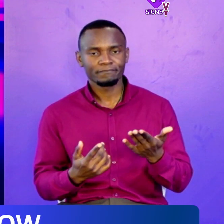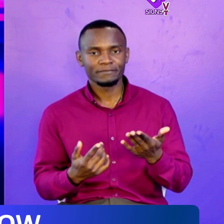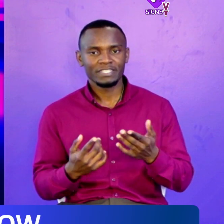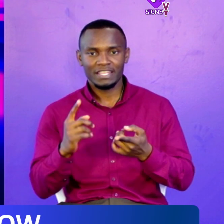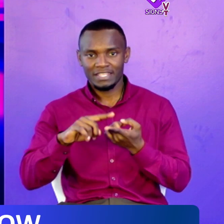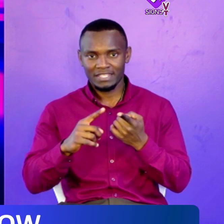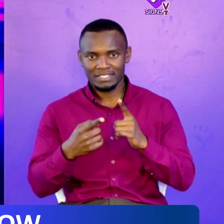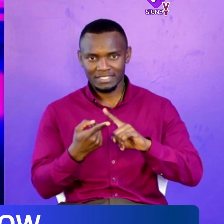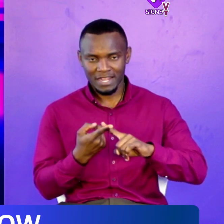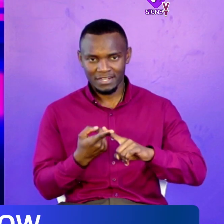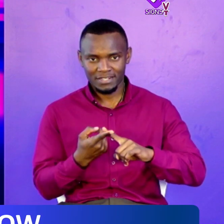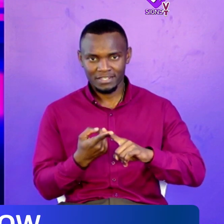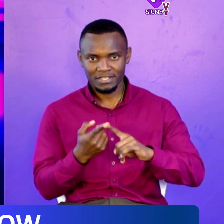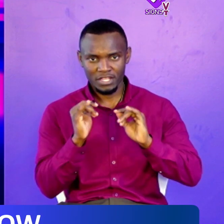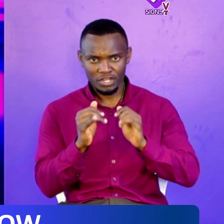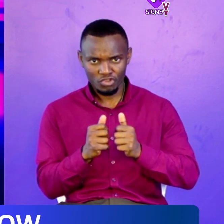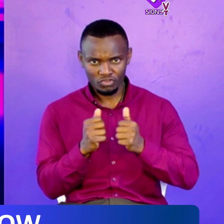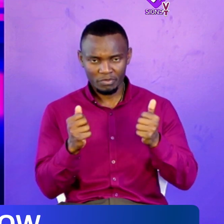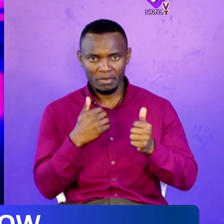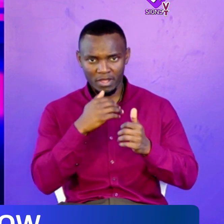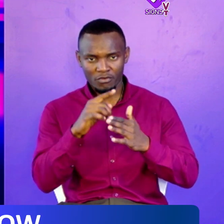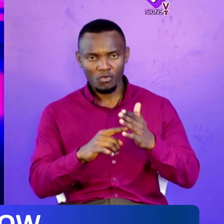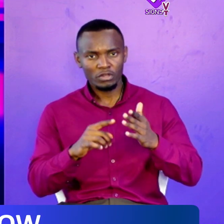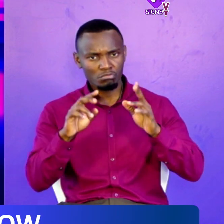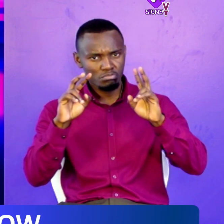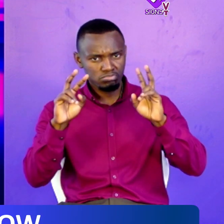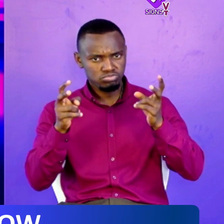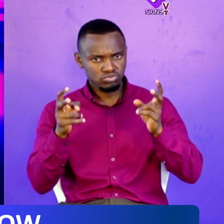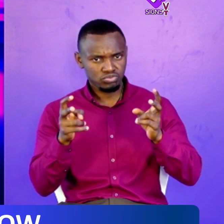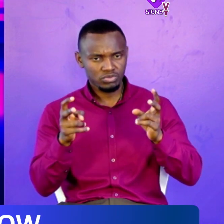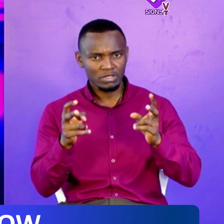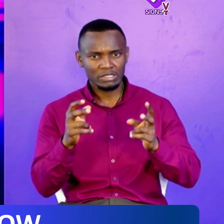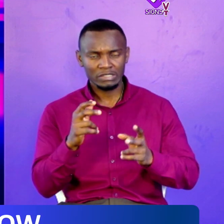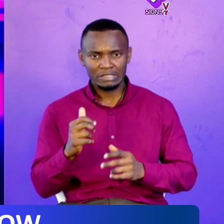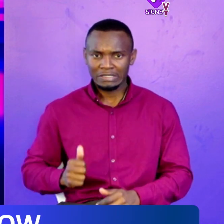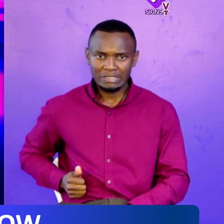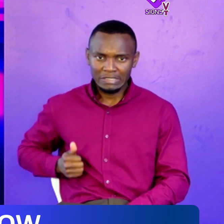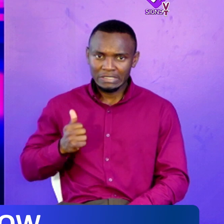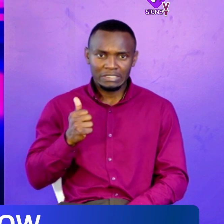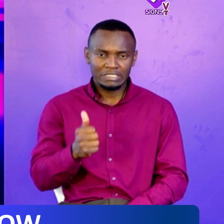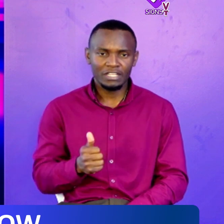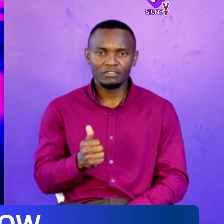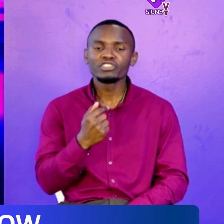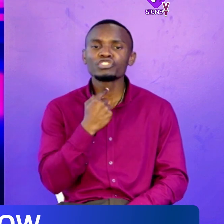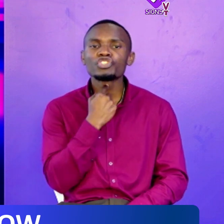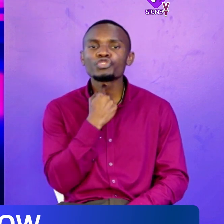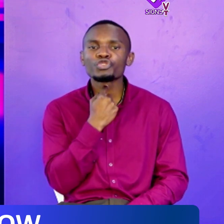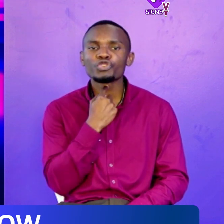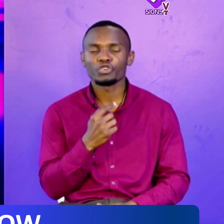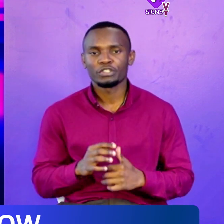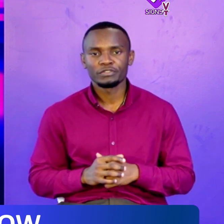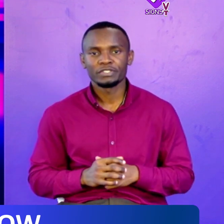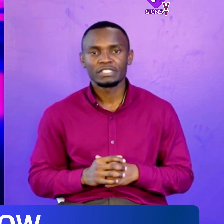Standard. And the headlining story is a selfish union. And in the name of